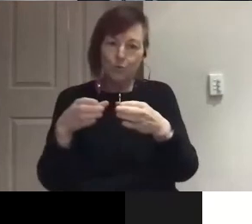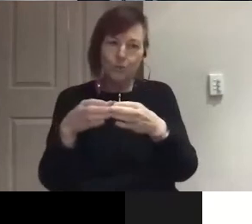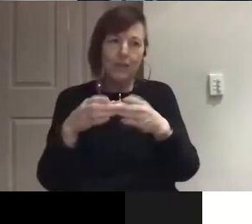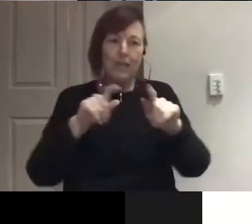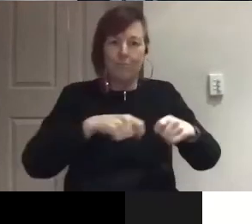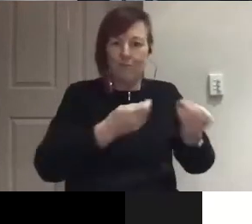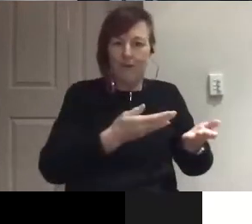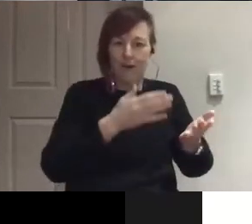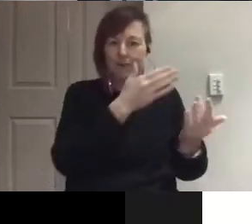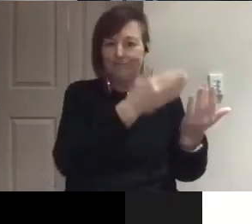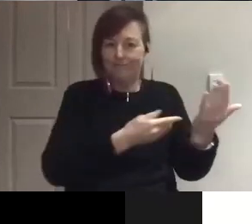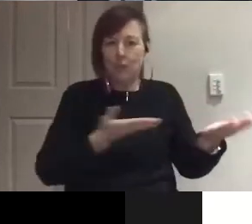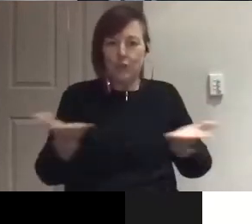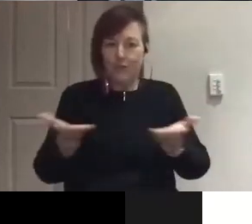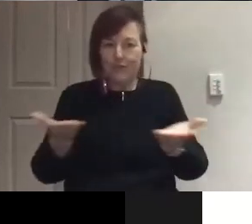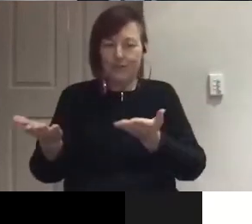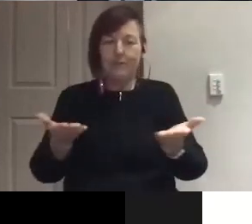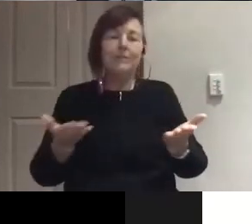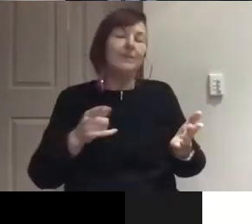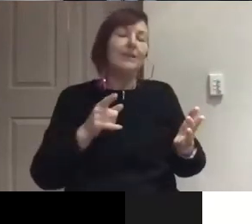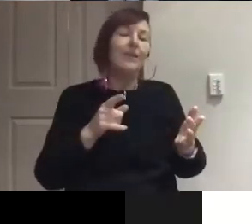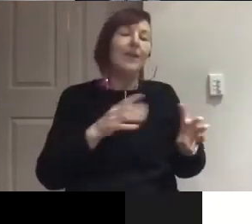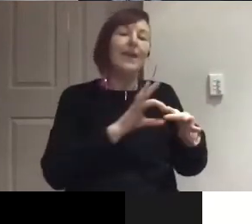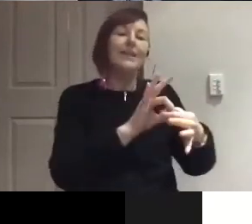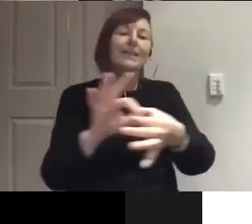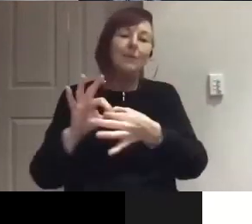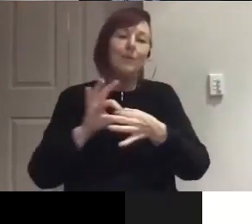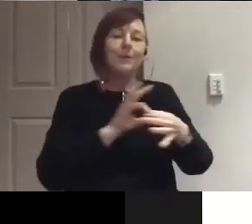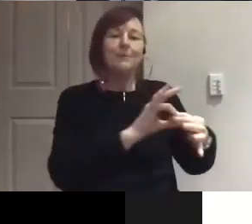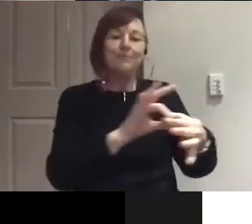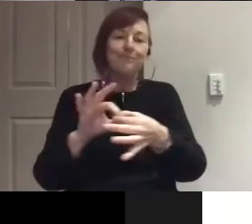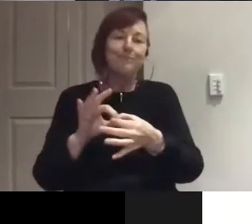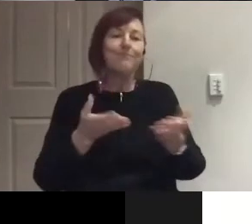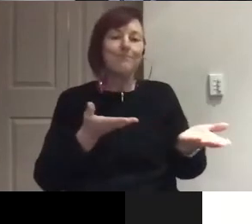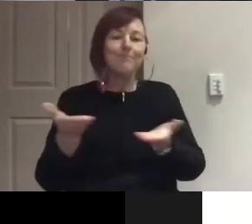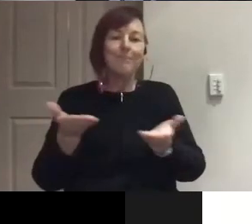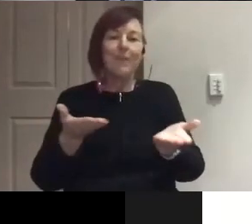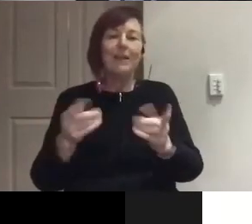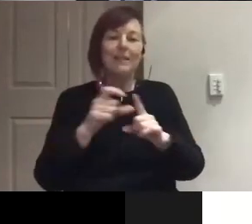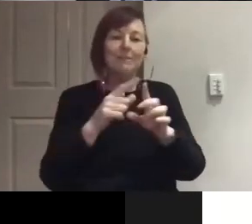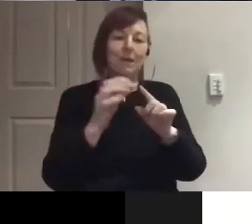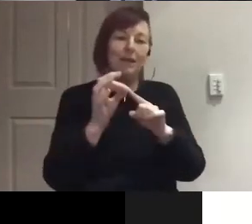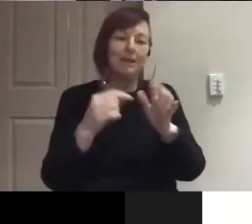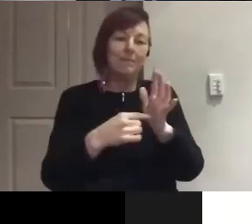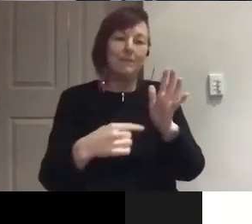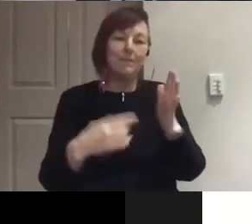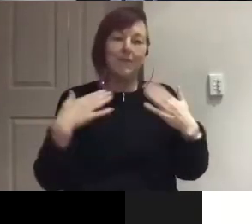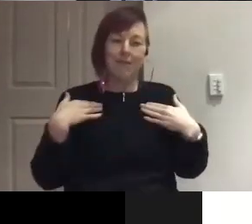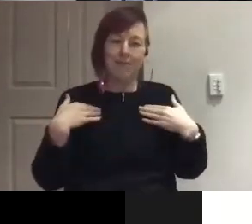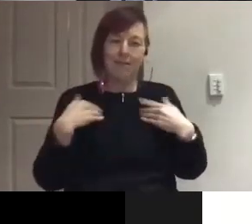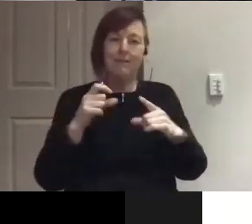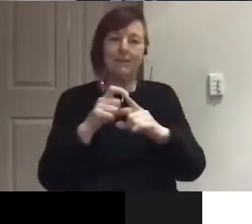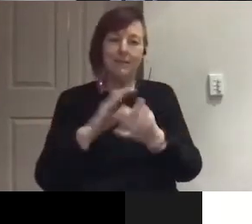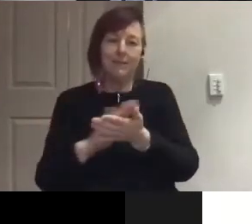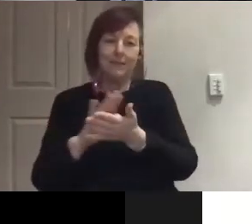organisations and informal networks, liaising with the Department of Health and ourselves and other service providers